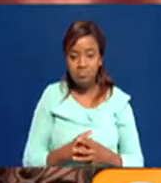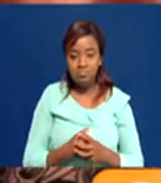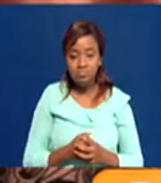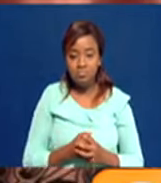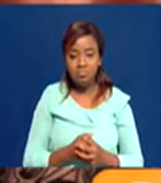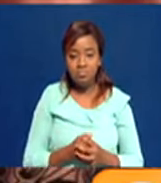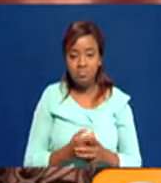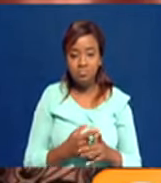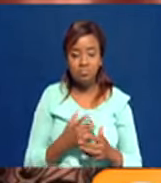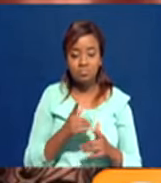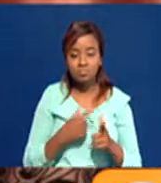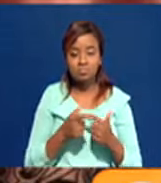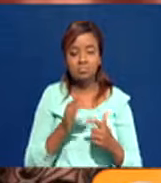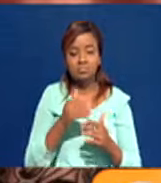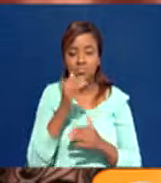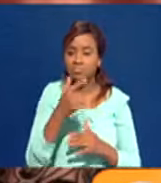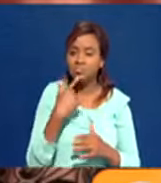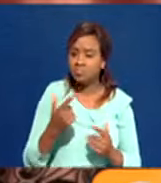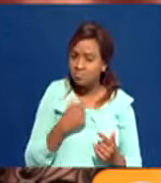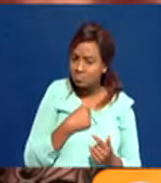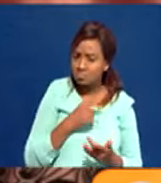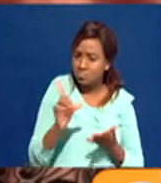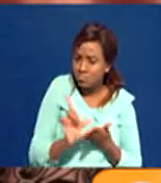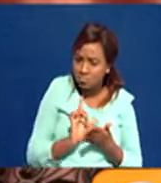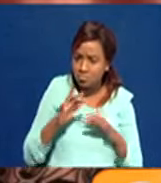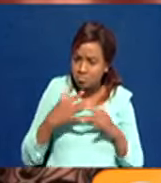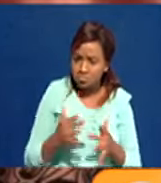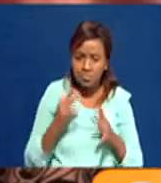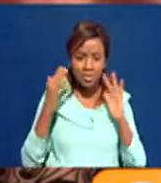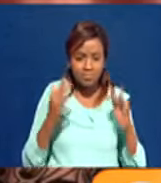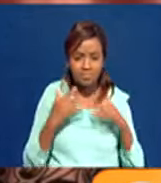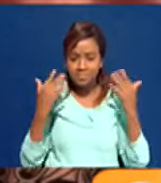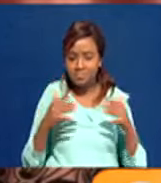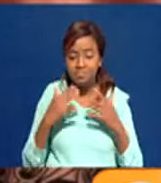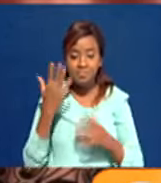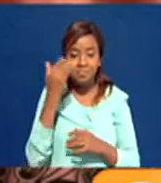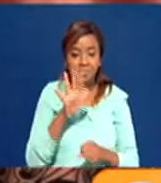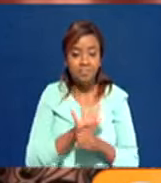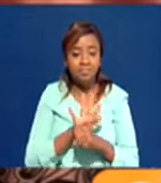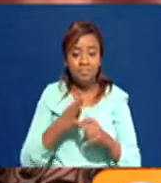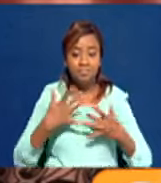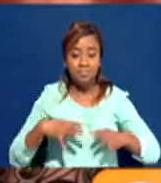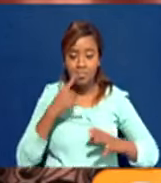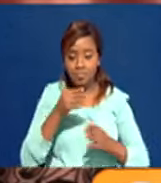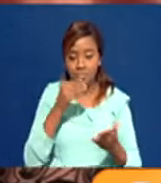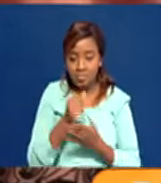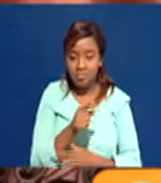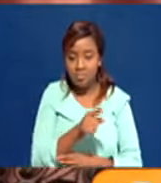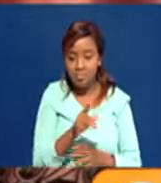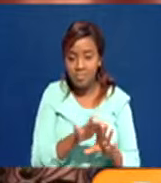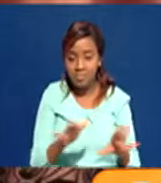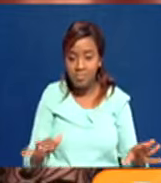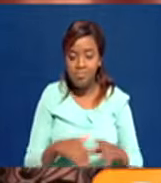So you find there's a lot of litigation cases which is going on, because you find most people who buy,